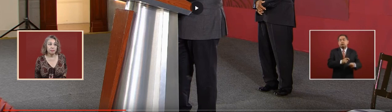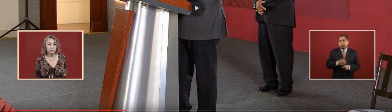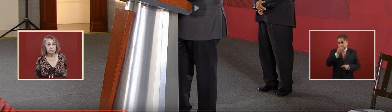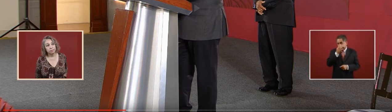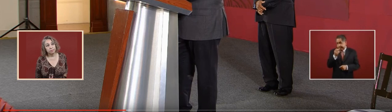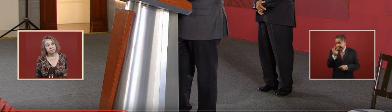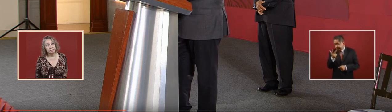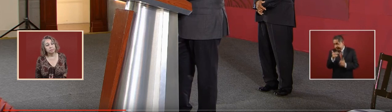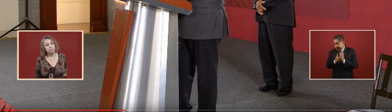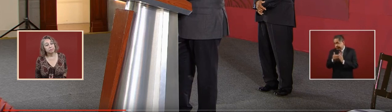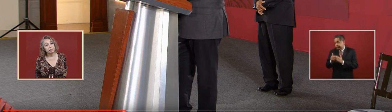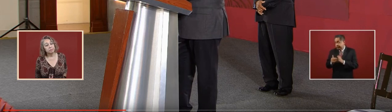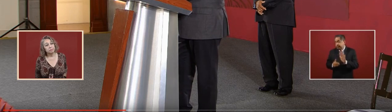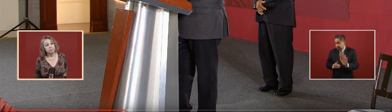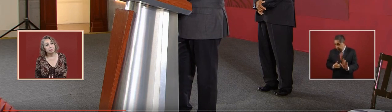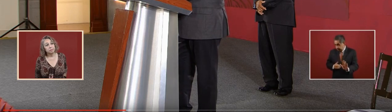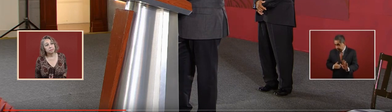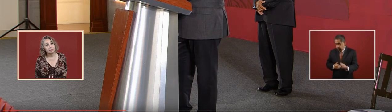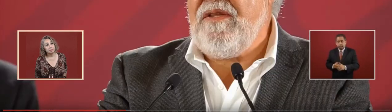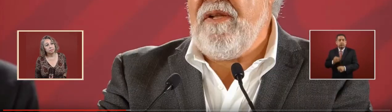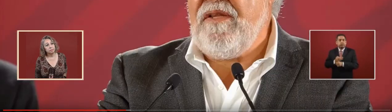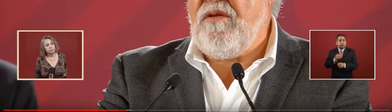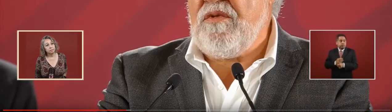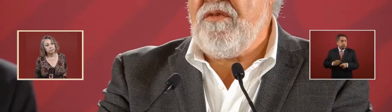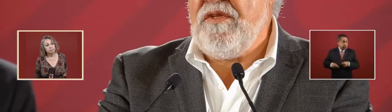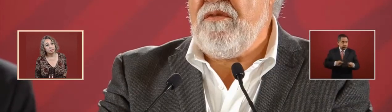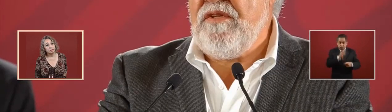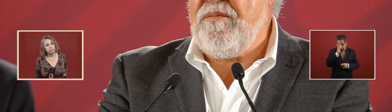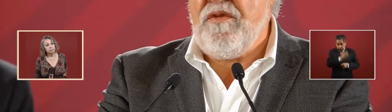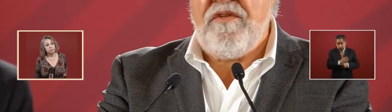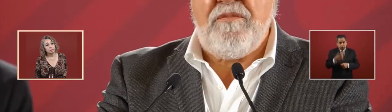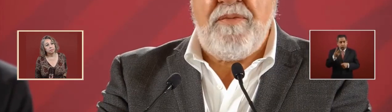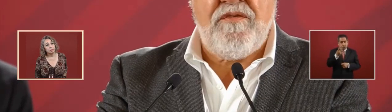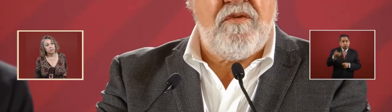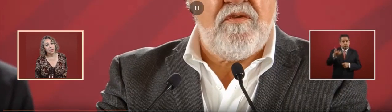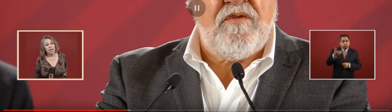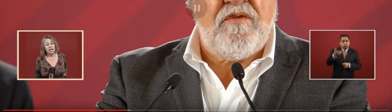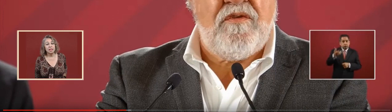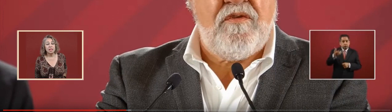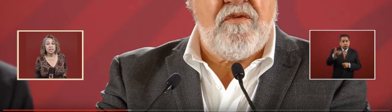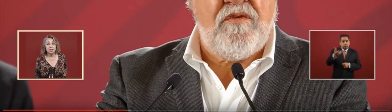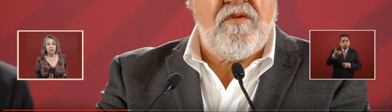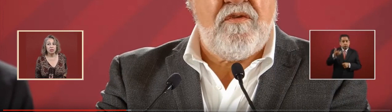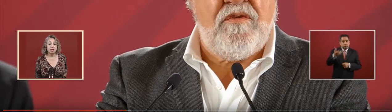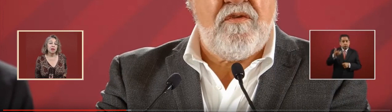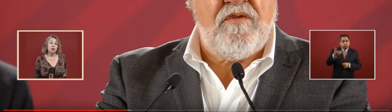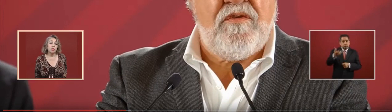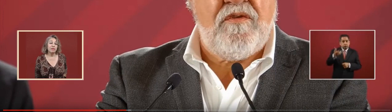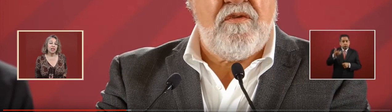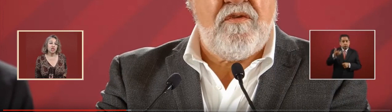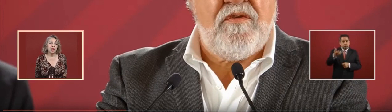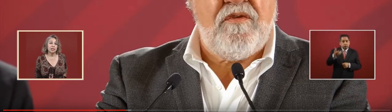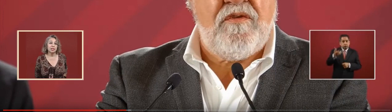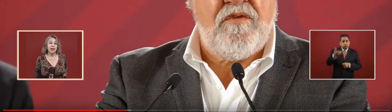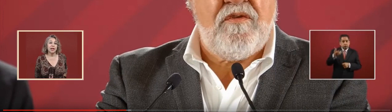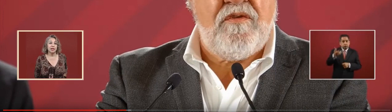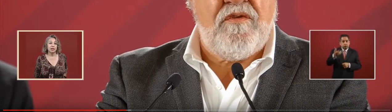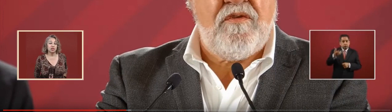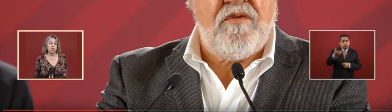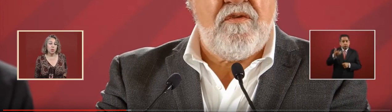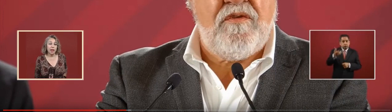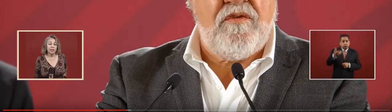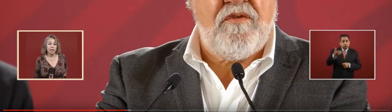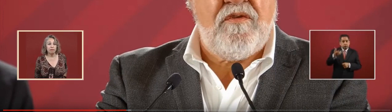that. Este año se han asignado de manera directa 410 millones de pesos de los. And this year we've actually